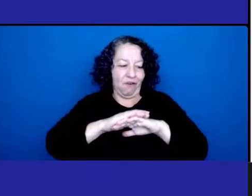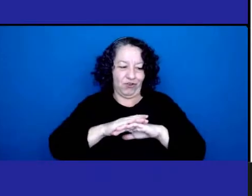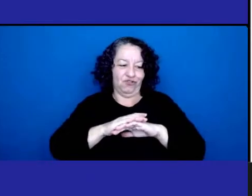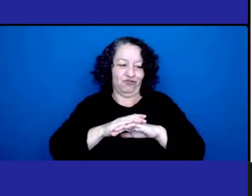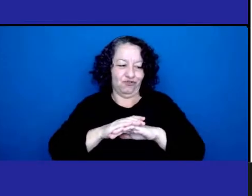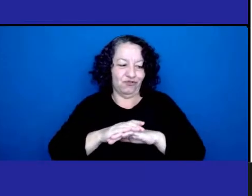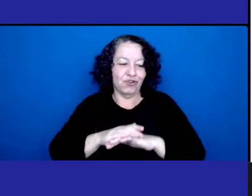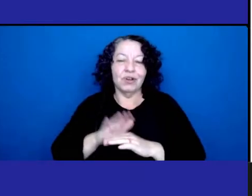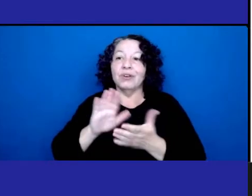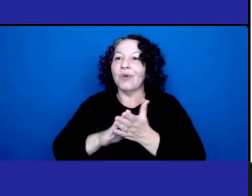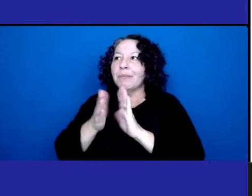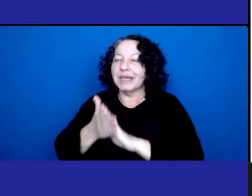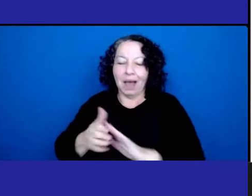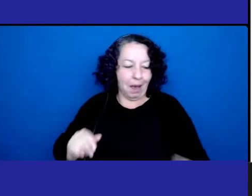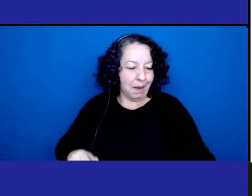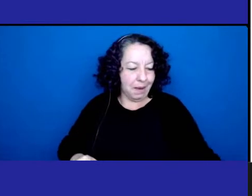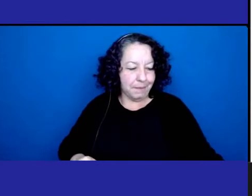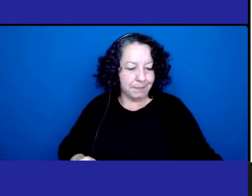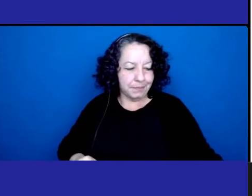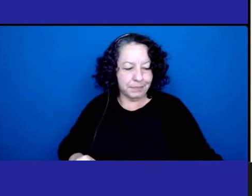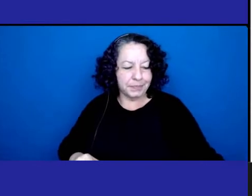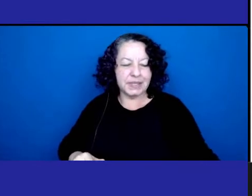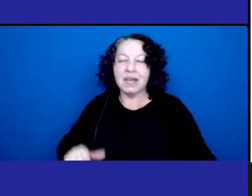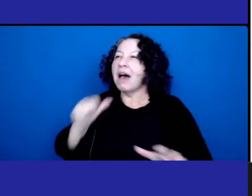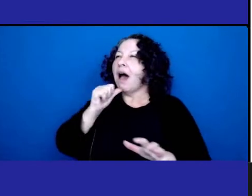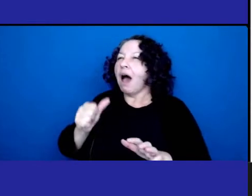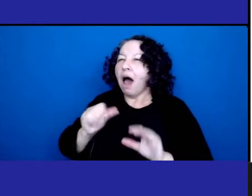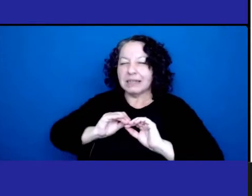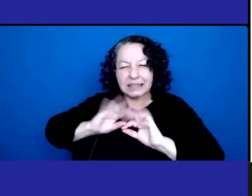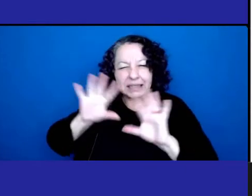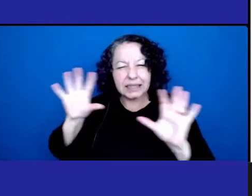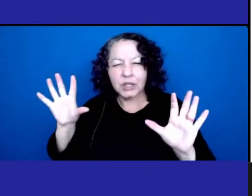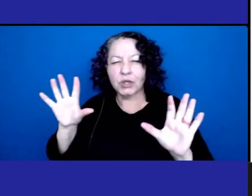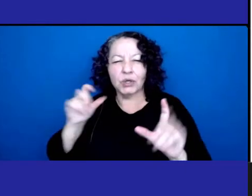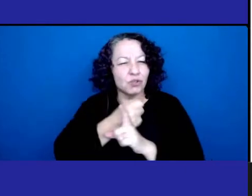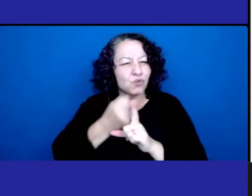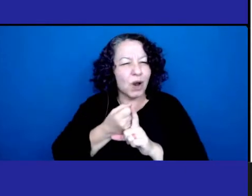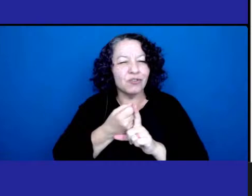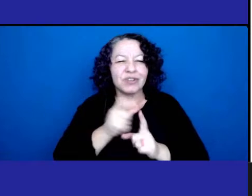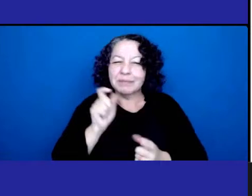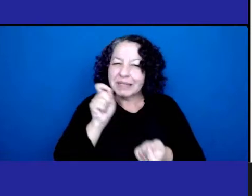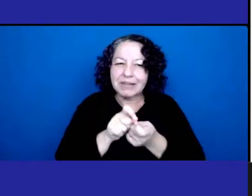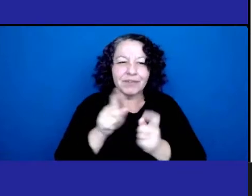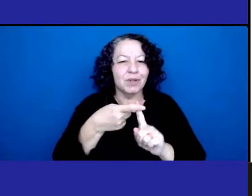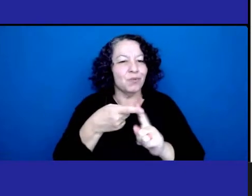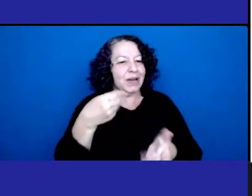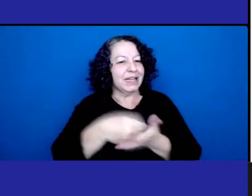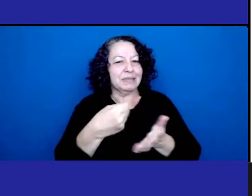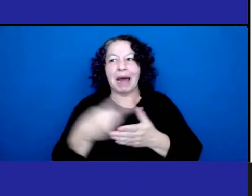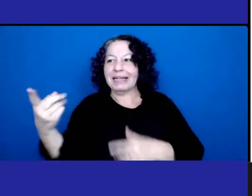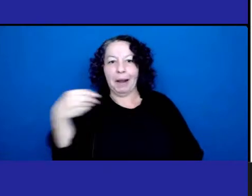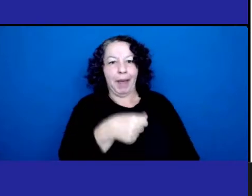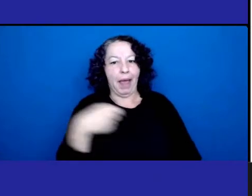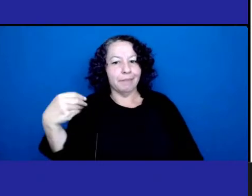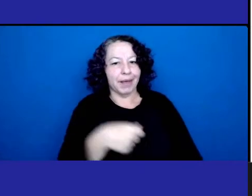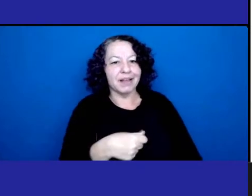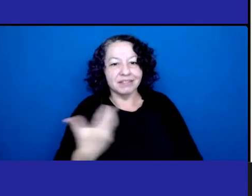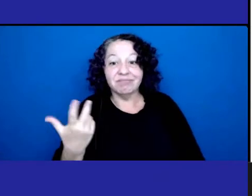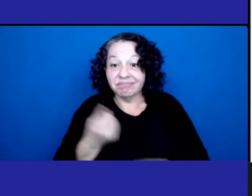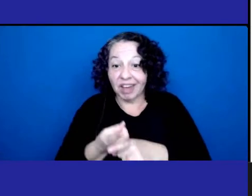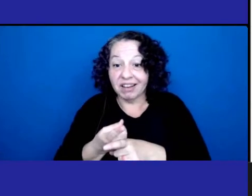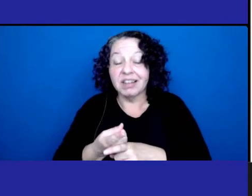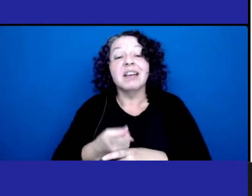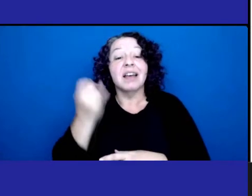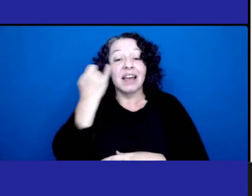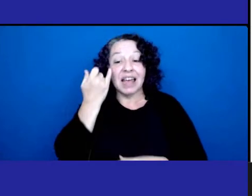a very, unclear thing, especially when it's money out the door. It's, if it's